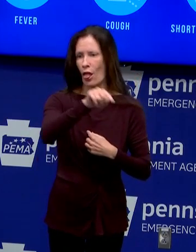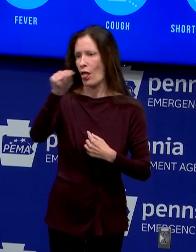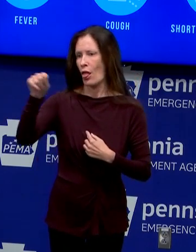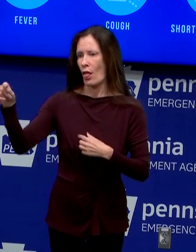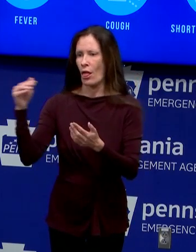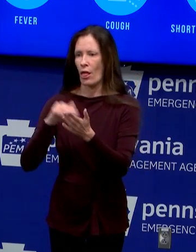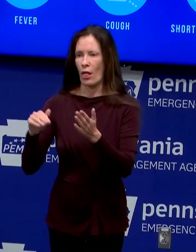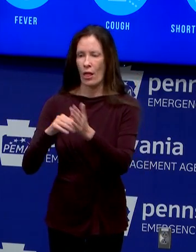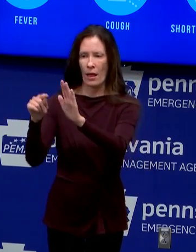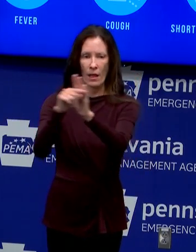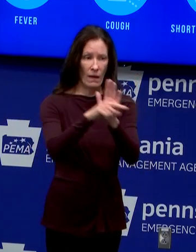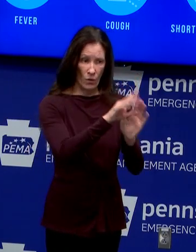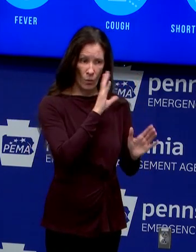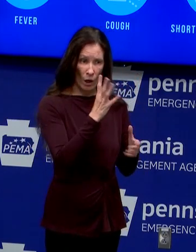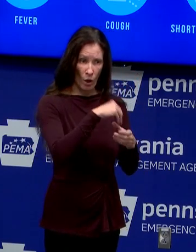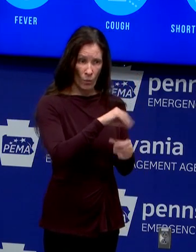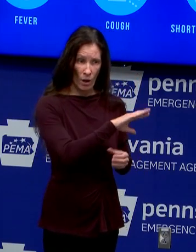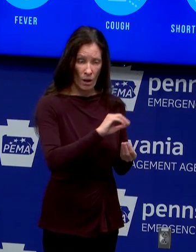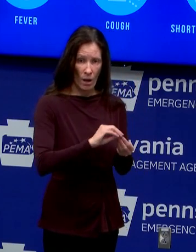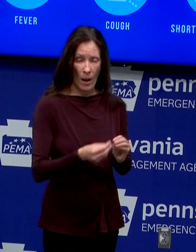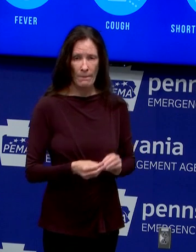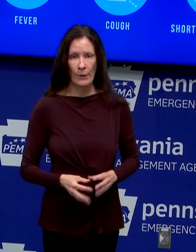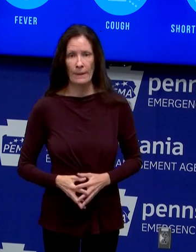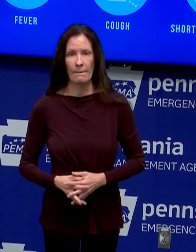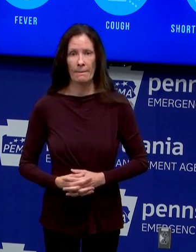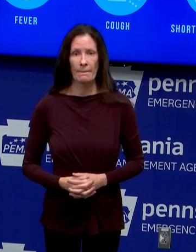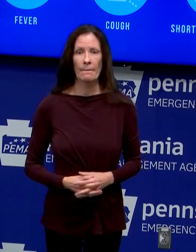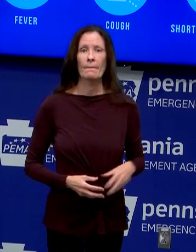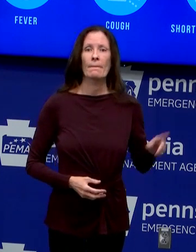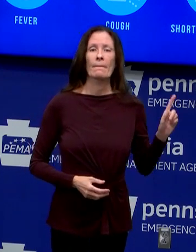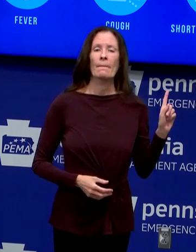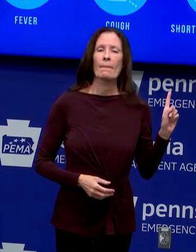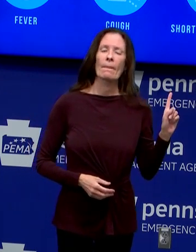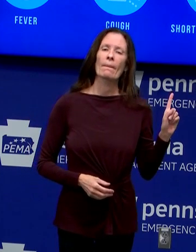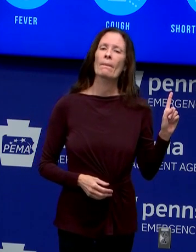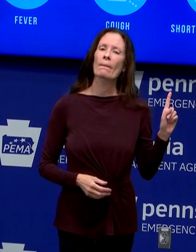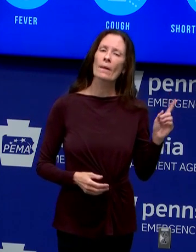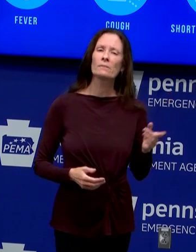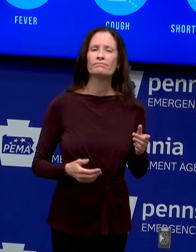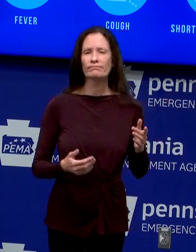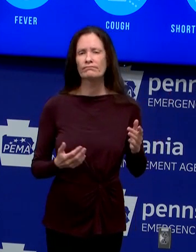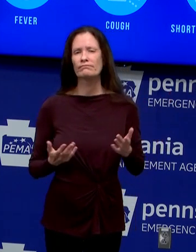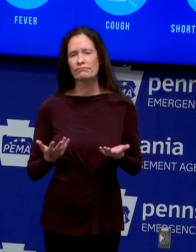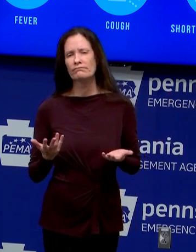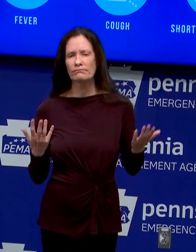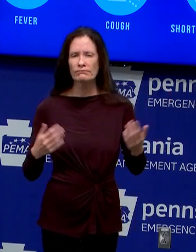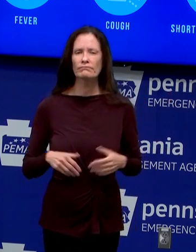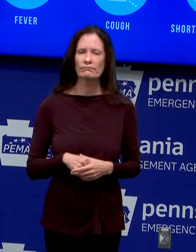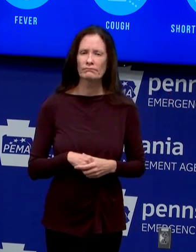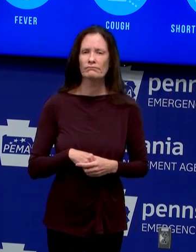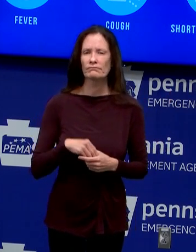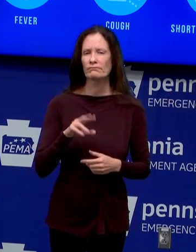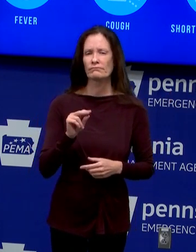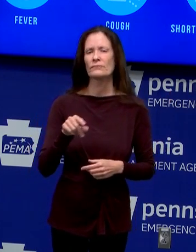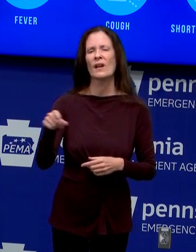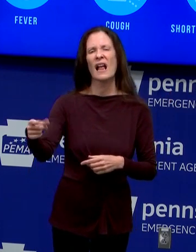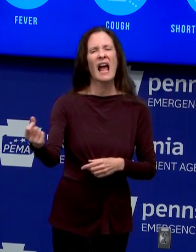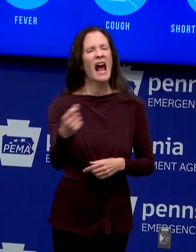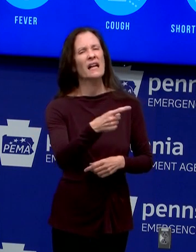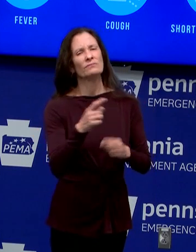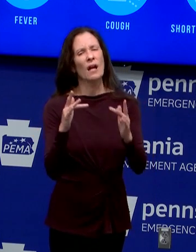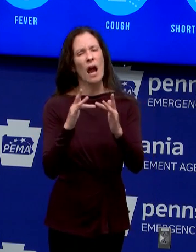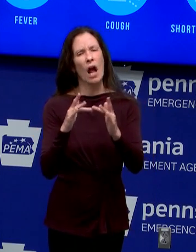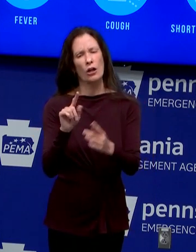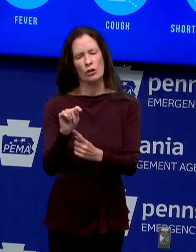From the Capital Star, can you please describe in as much detail as possible what contact tracing currently looks like in yellow